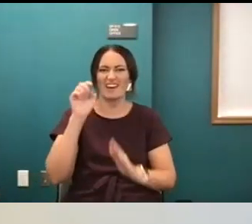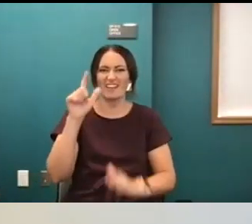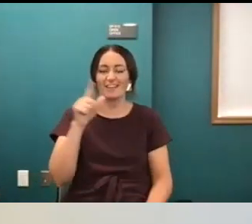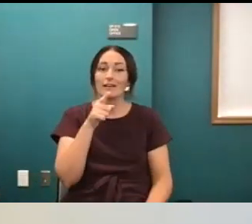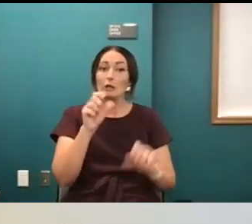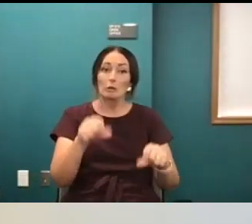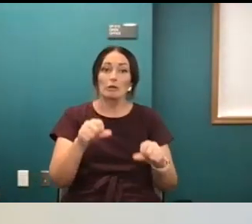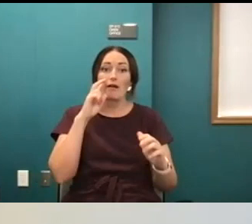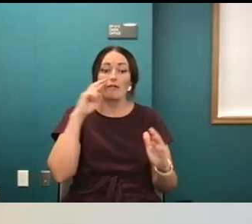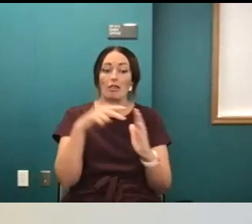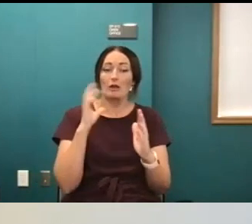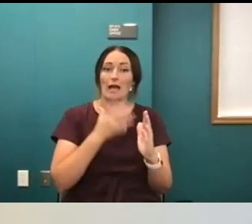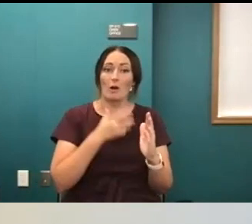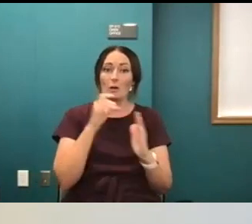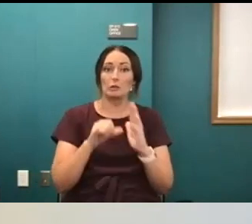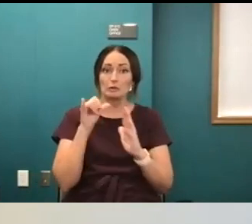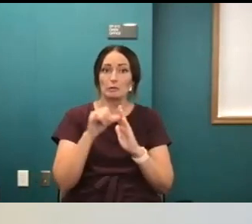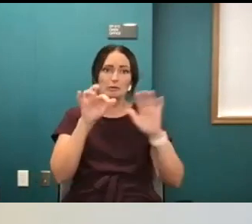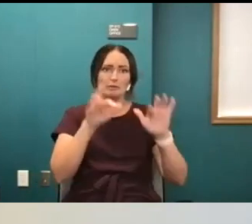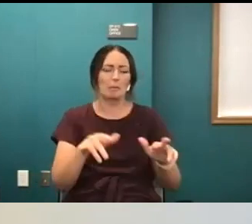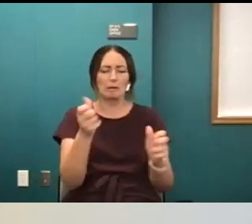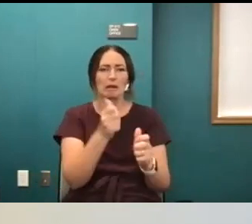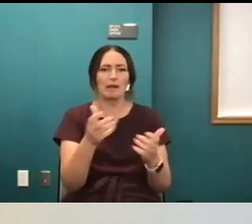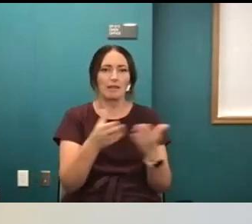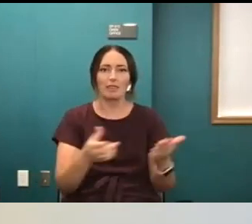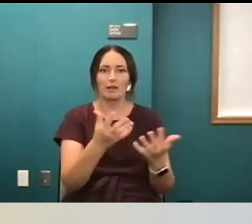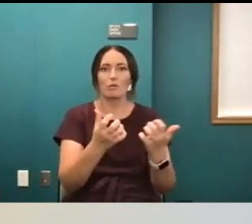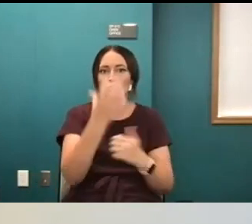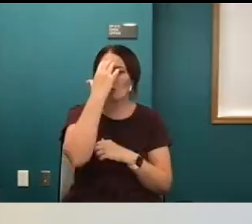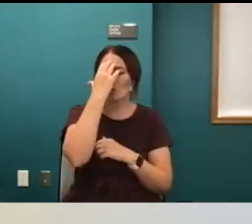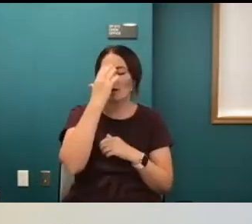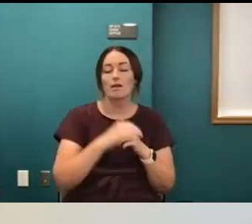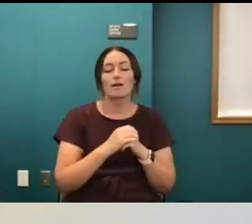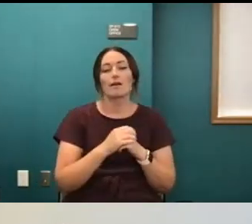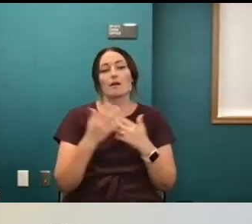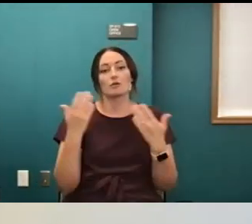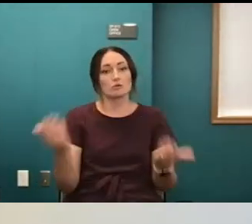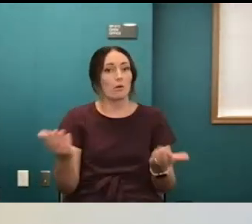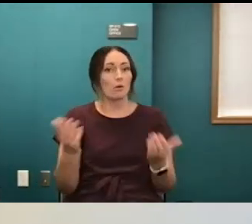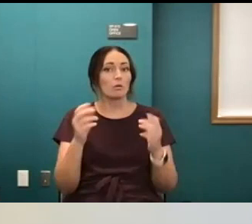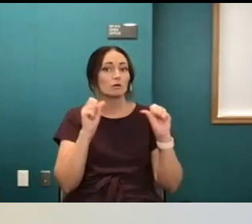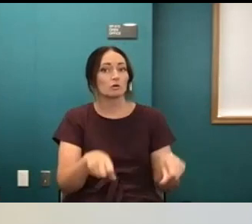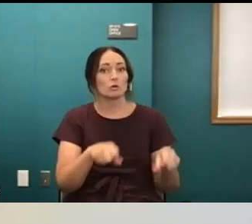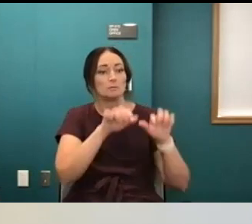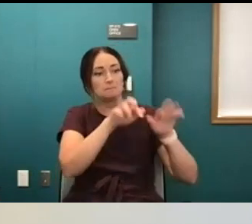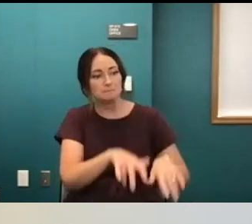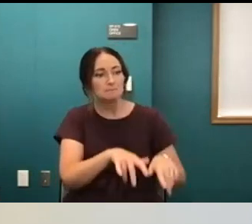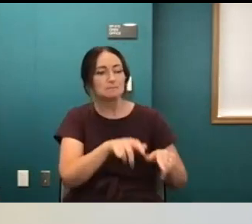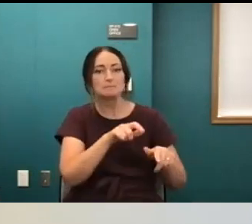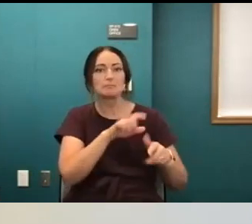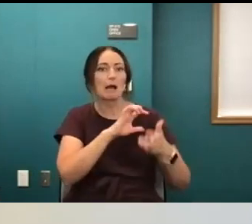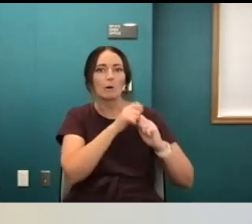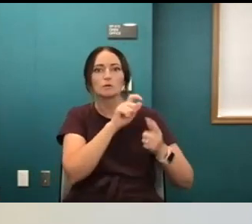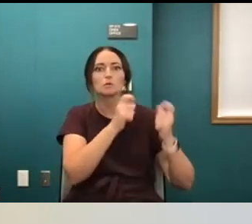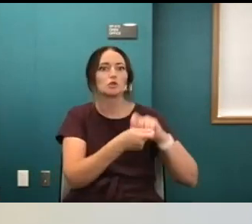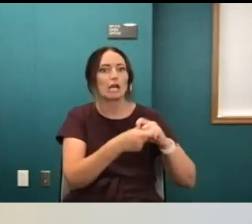know, we usually have a video that's going to go along with that. So whether it be how to change the batteries or how to turn it on,